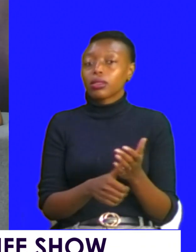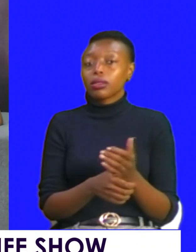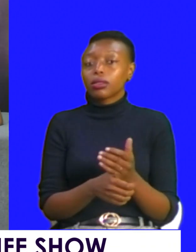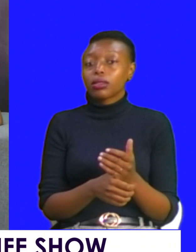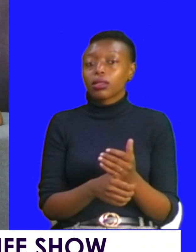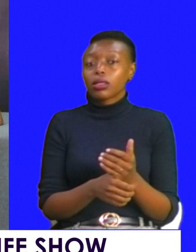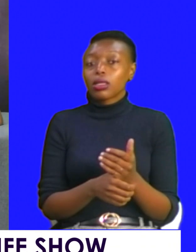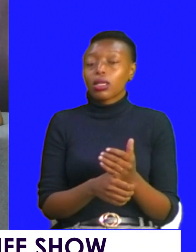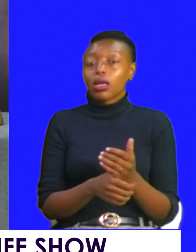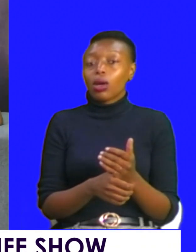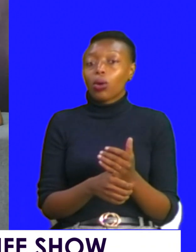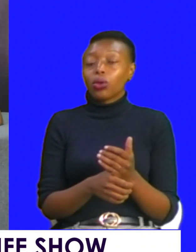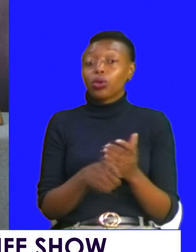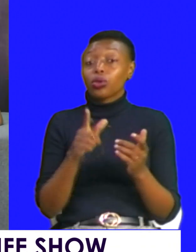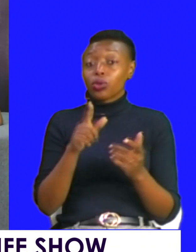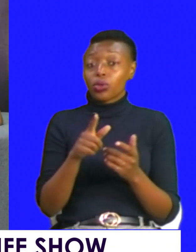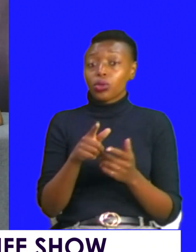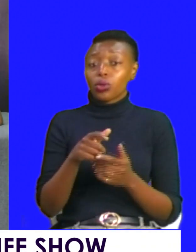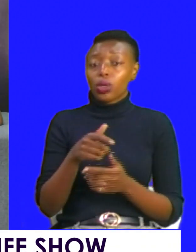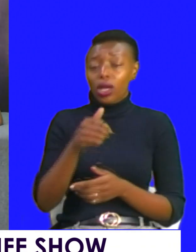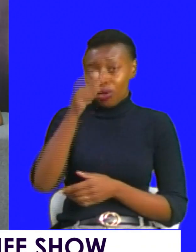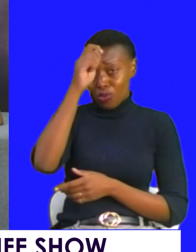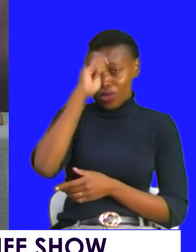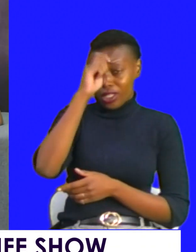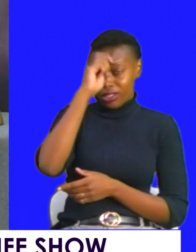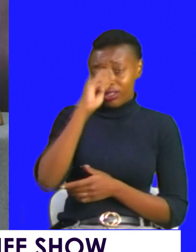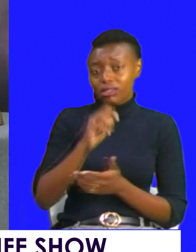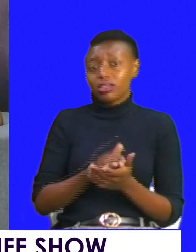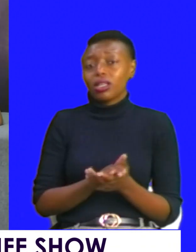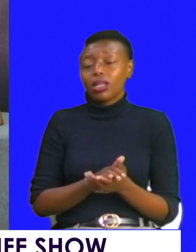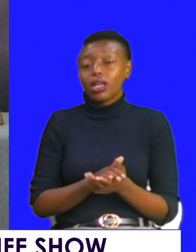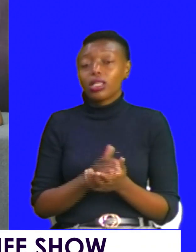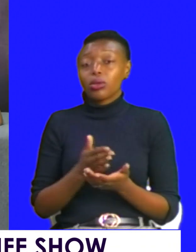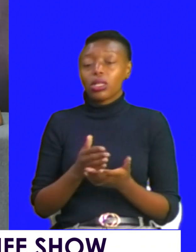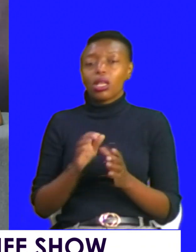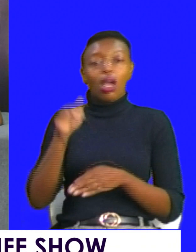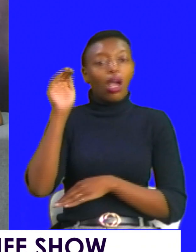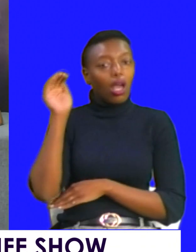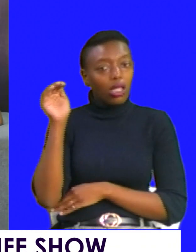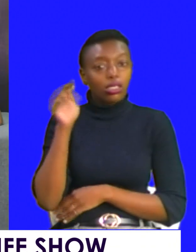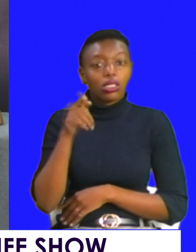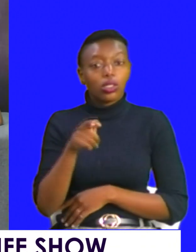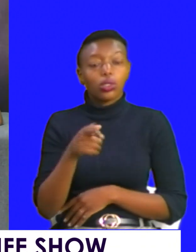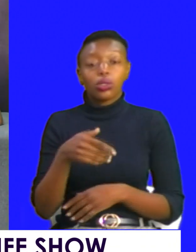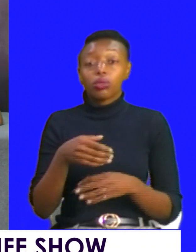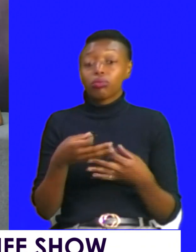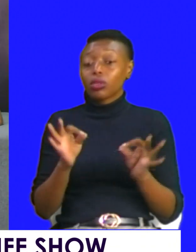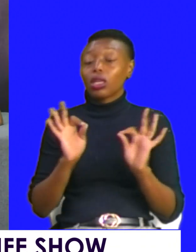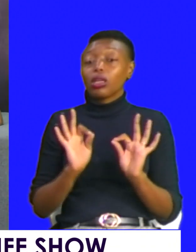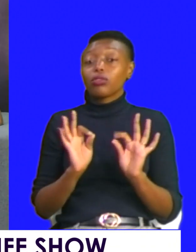the reason why a doctor is paid more is because the doctor diagnoses. Yes.